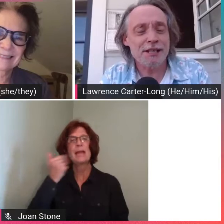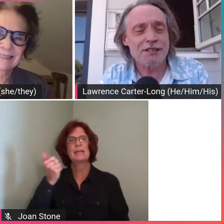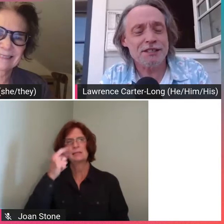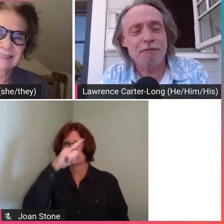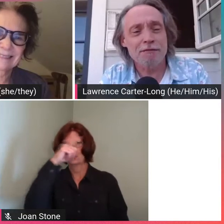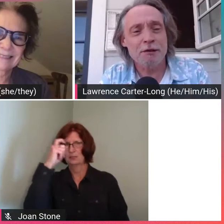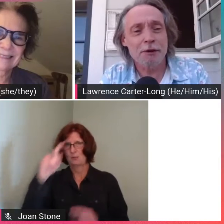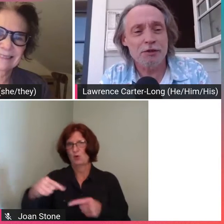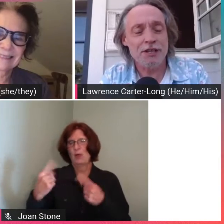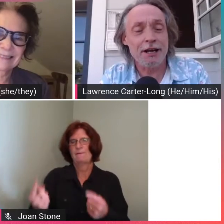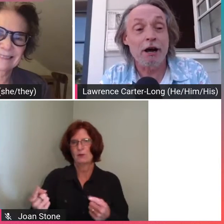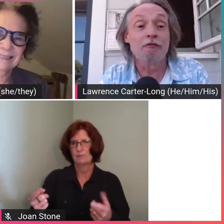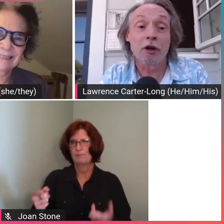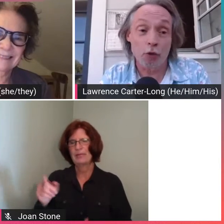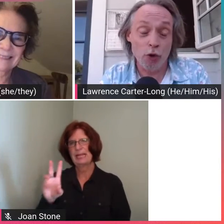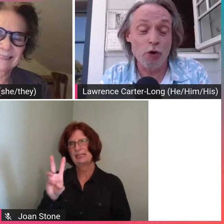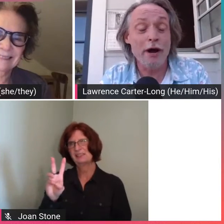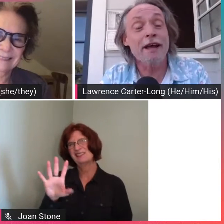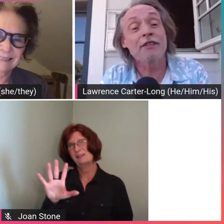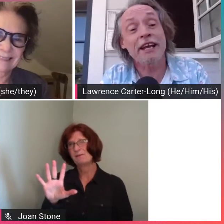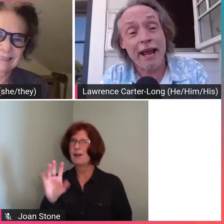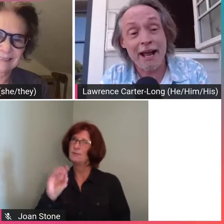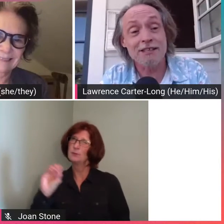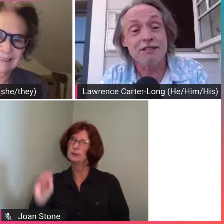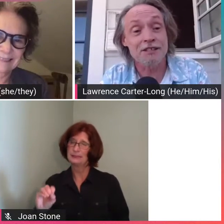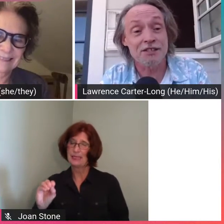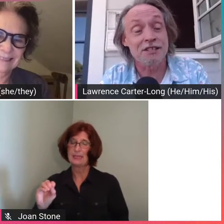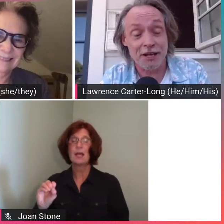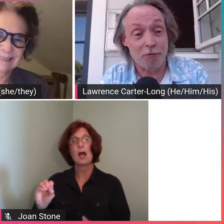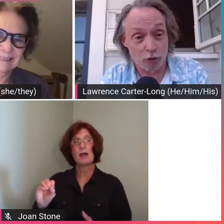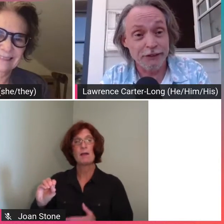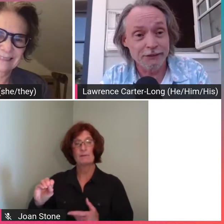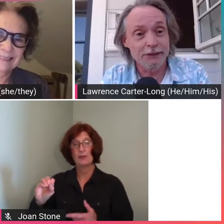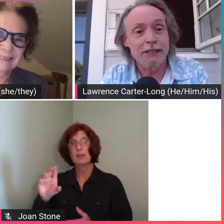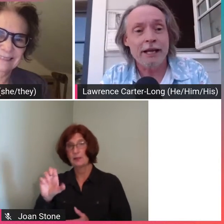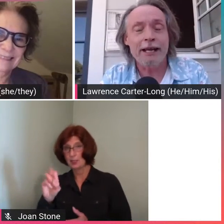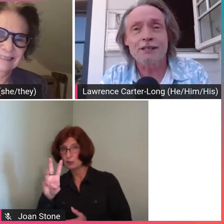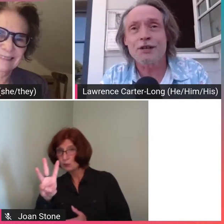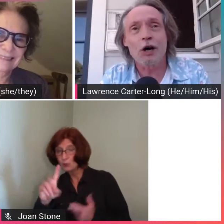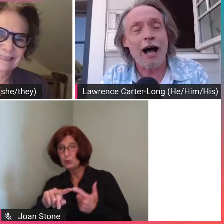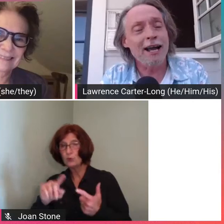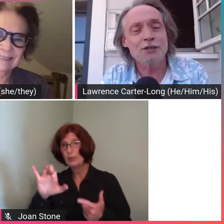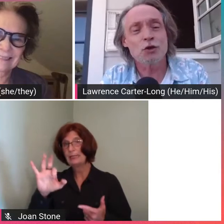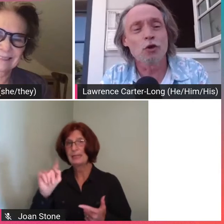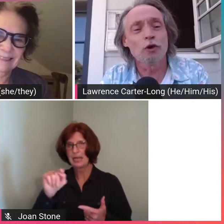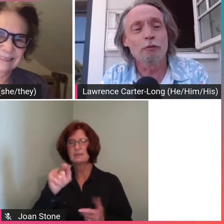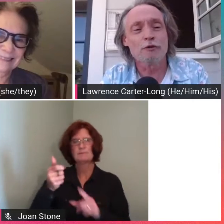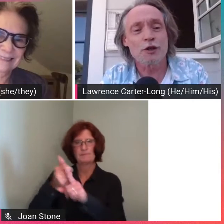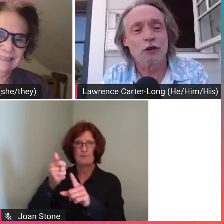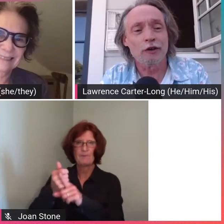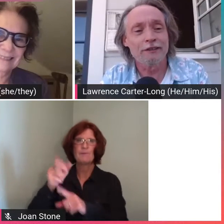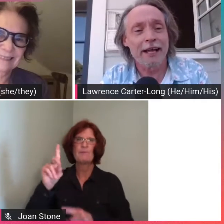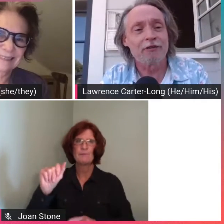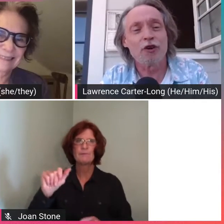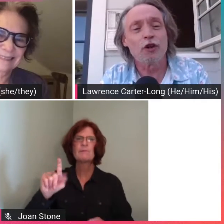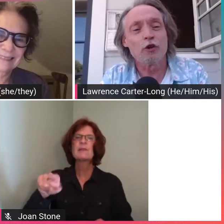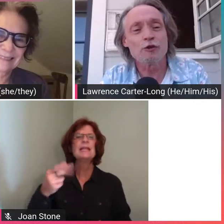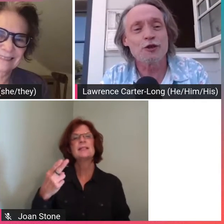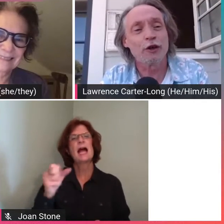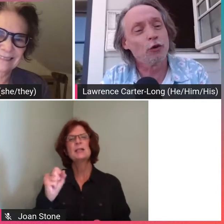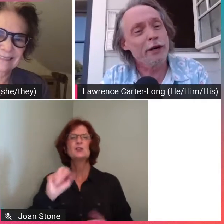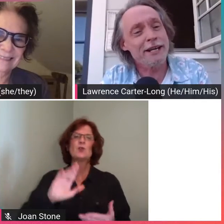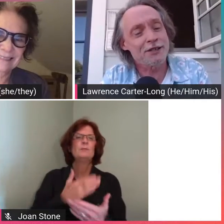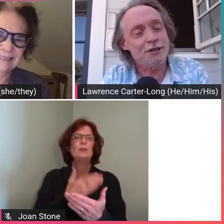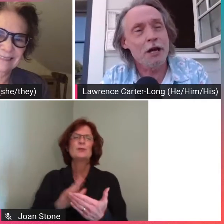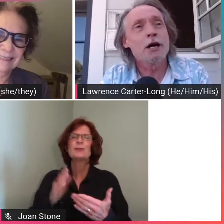70%, 65-70% of the crew and the cast is disabled. Wow. And it's a high school musical in like